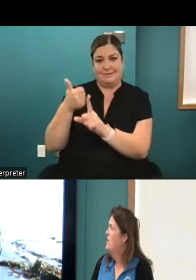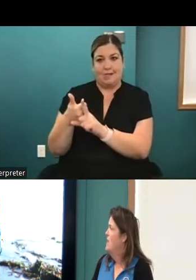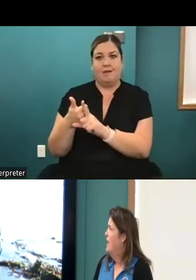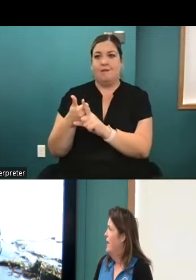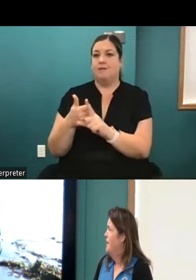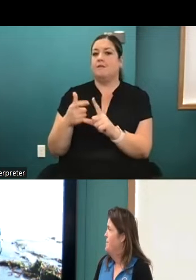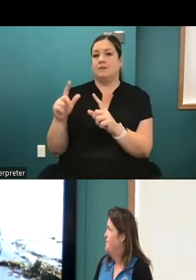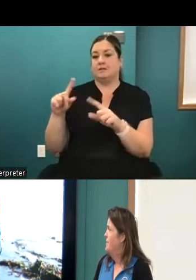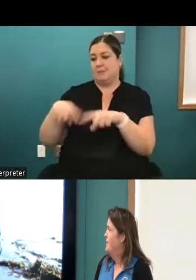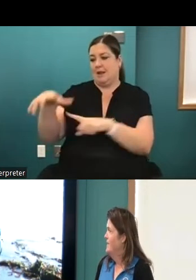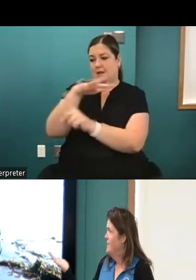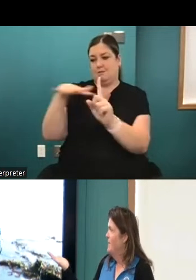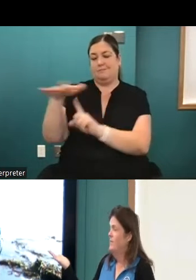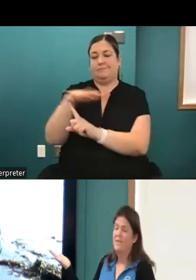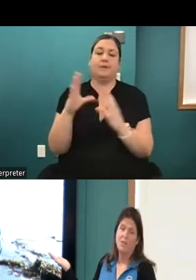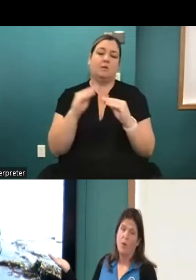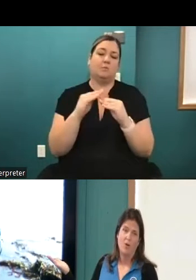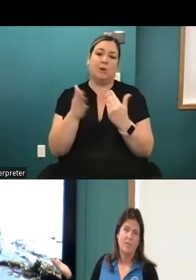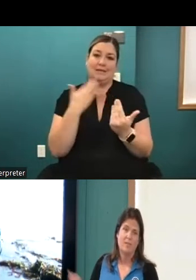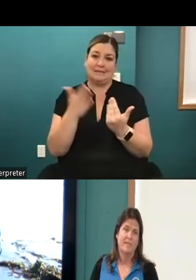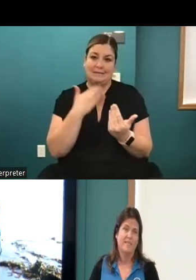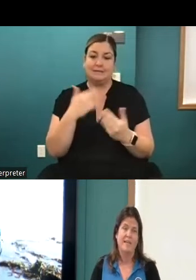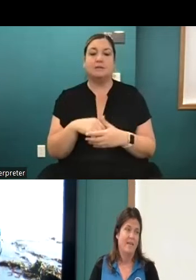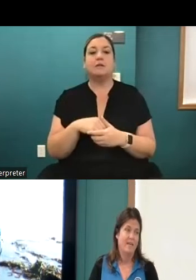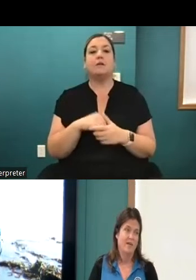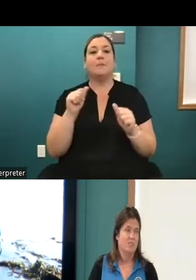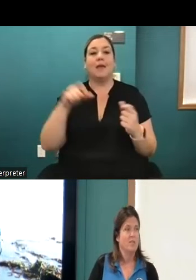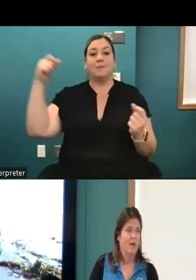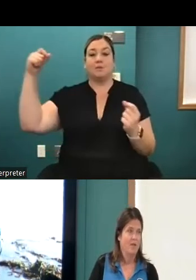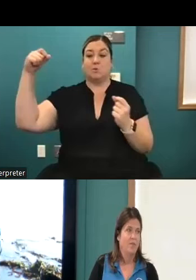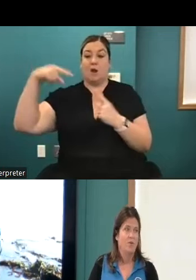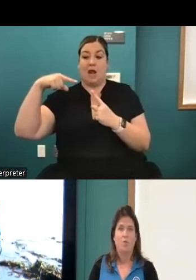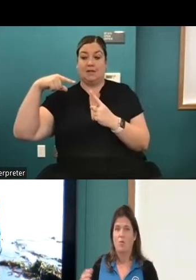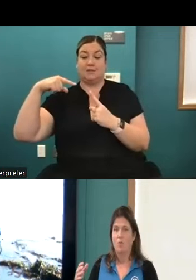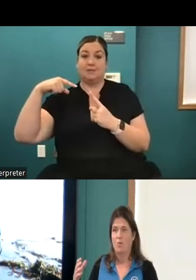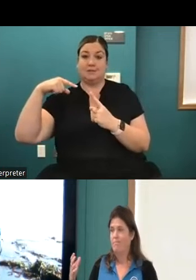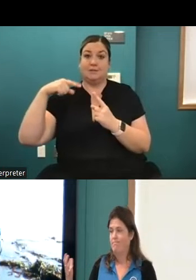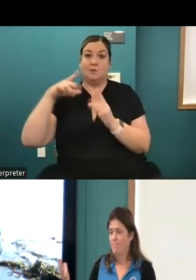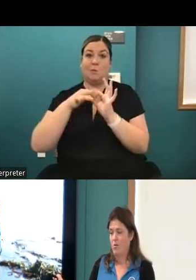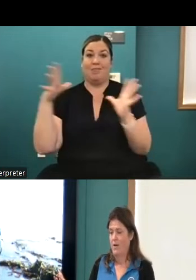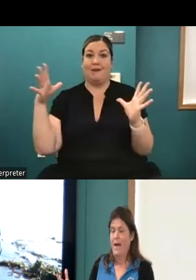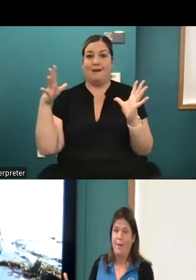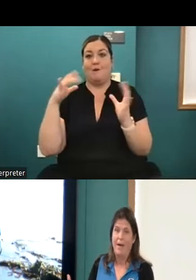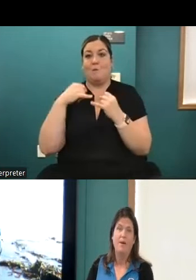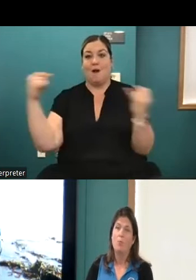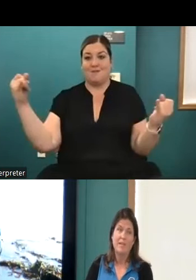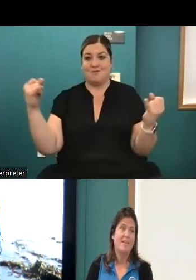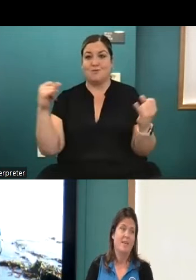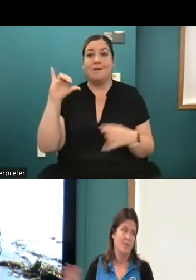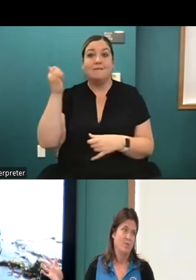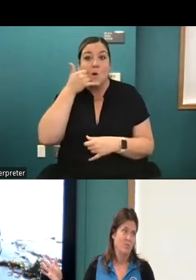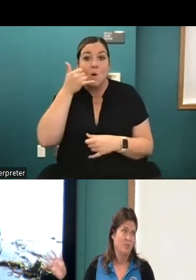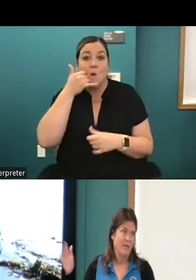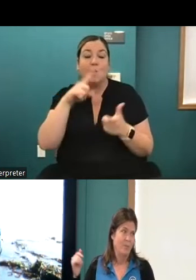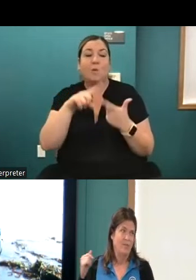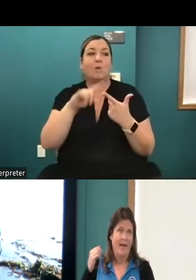easier. Being able to connect wirelessly to not just an iPhone or an iPad, but really